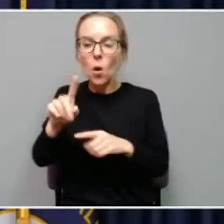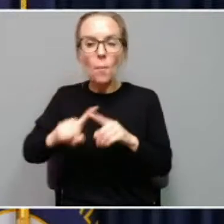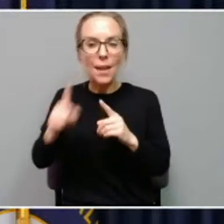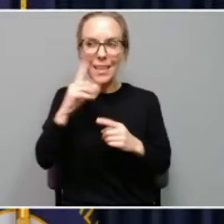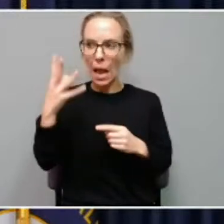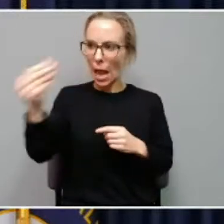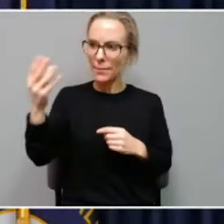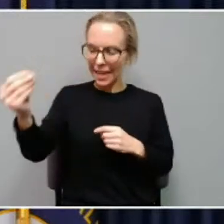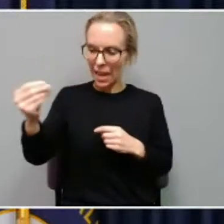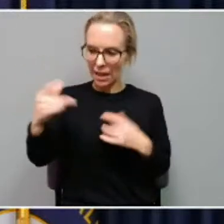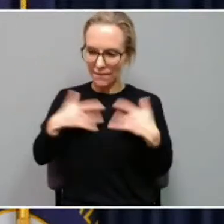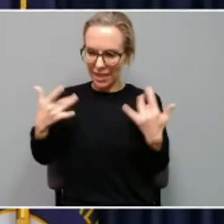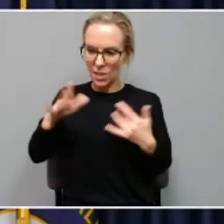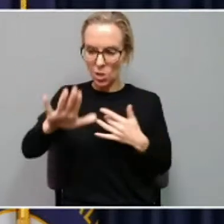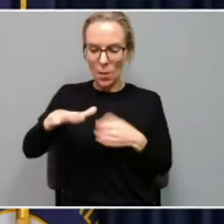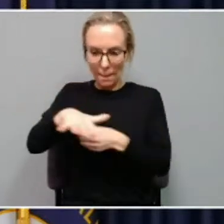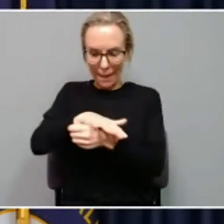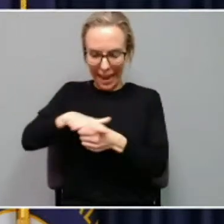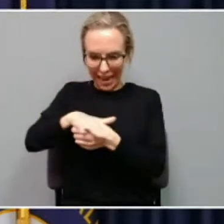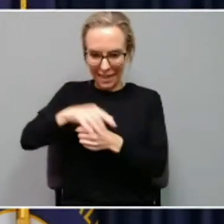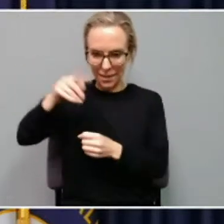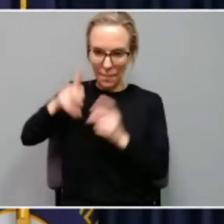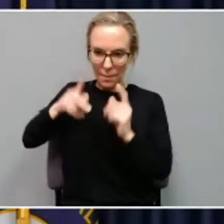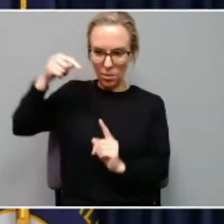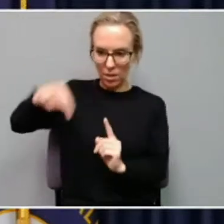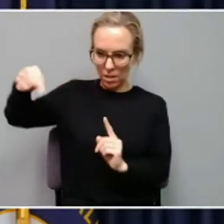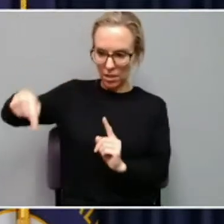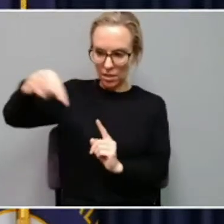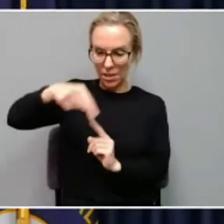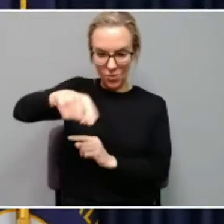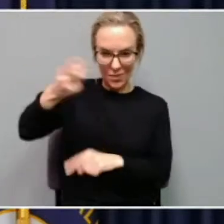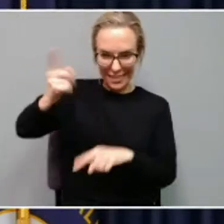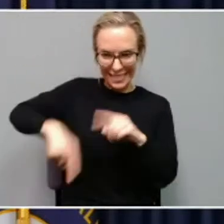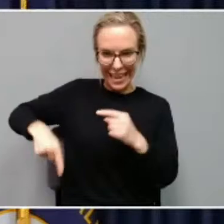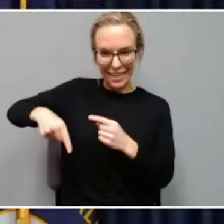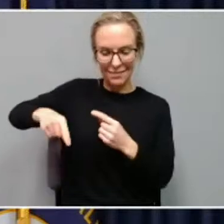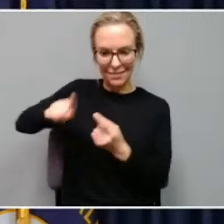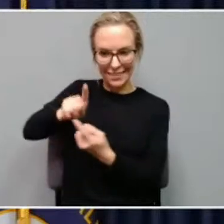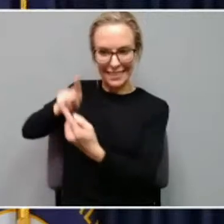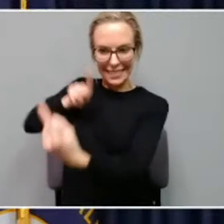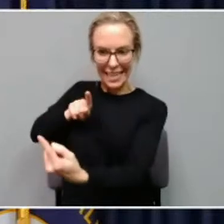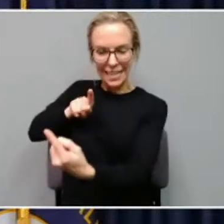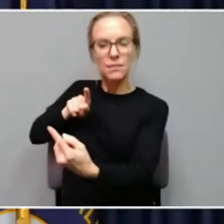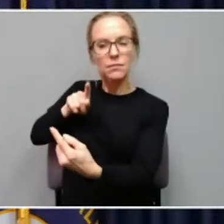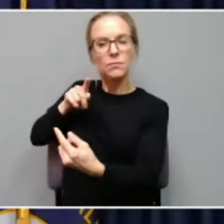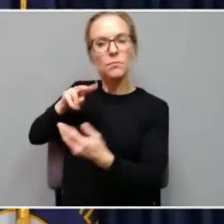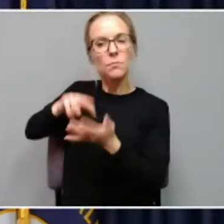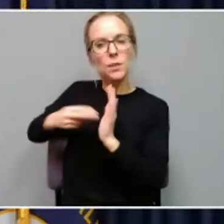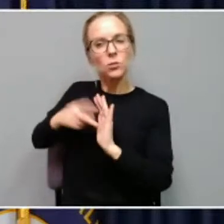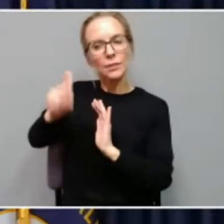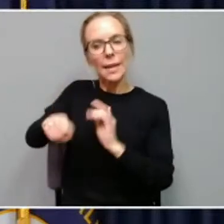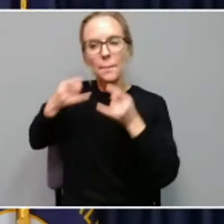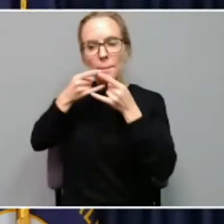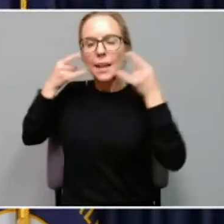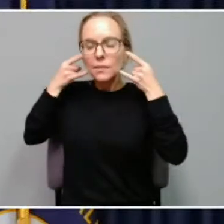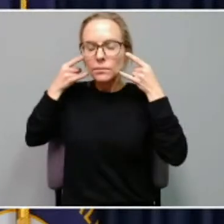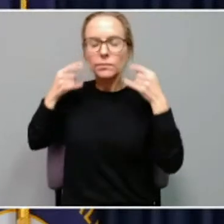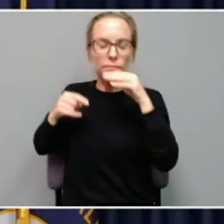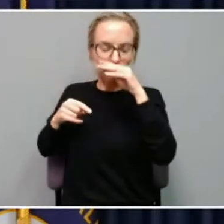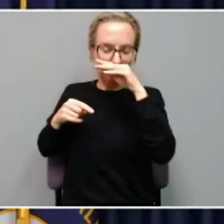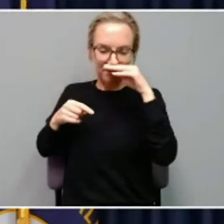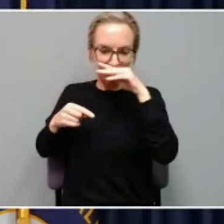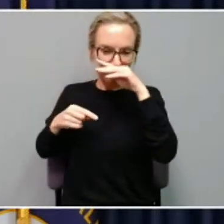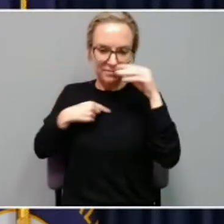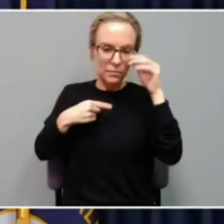people around you. And if you can't distance, you know, put that mask back on. I've worn masks at some outdoor events I've been